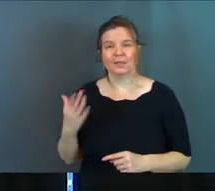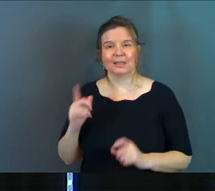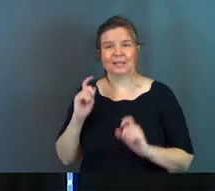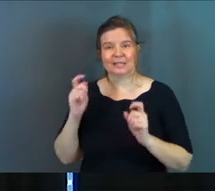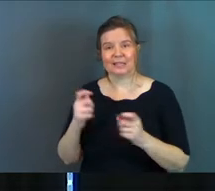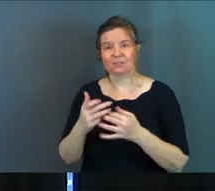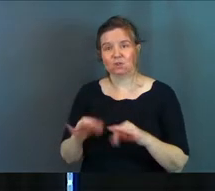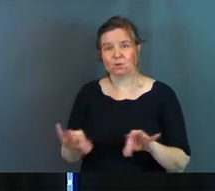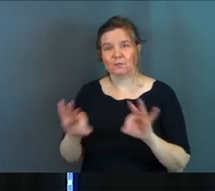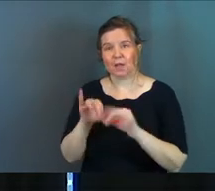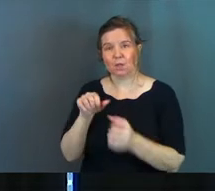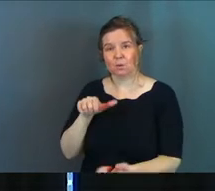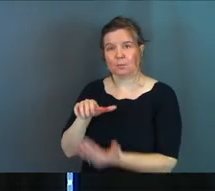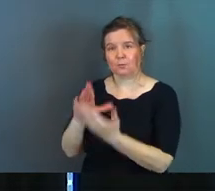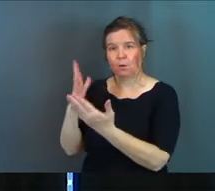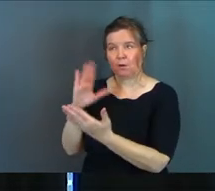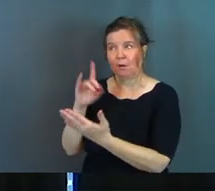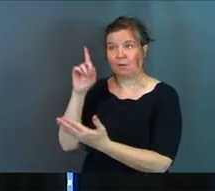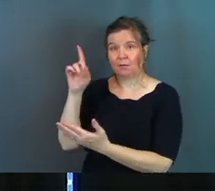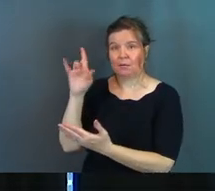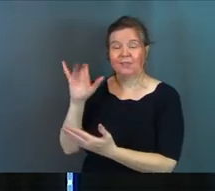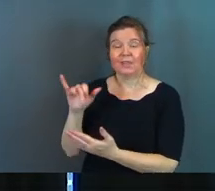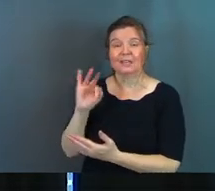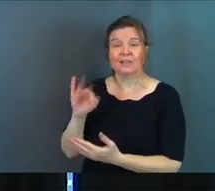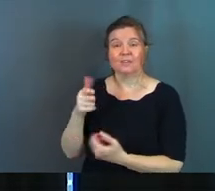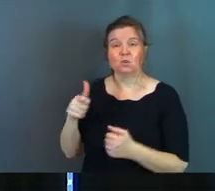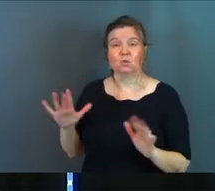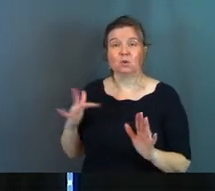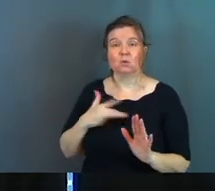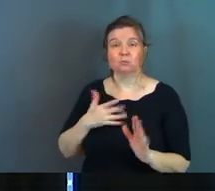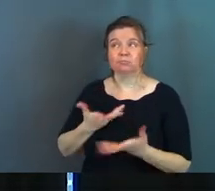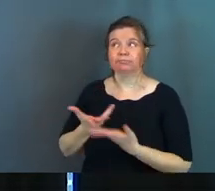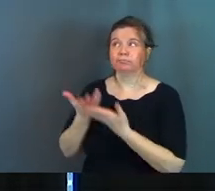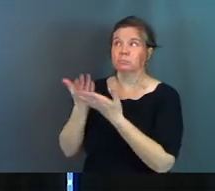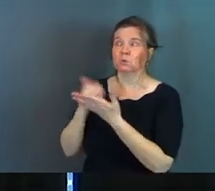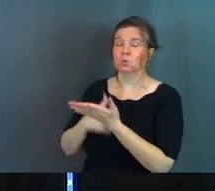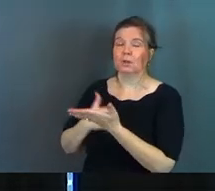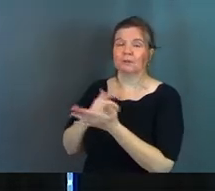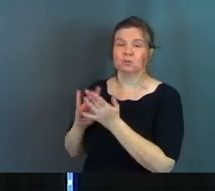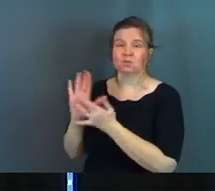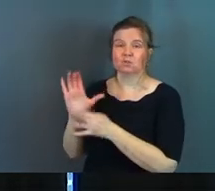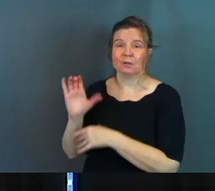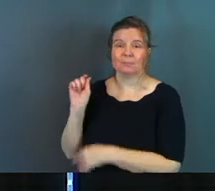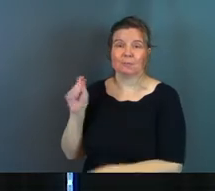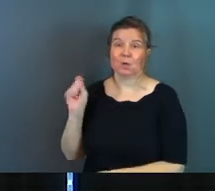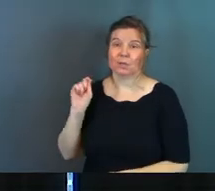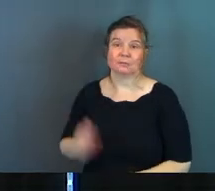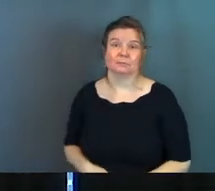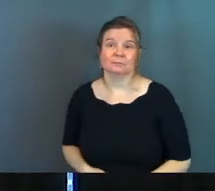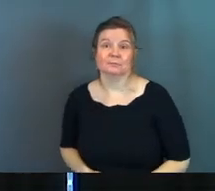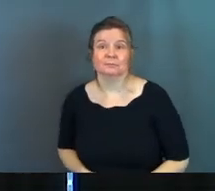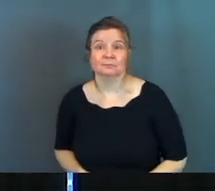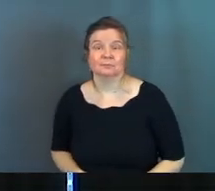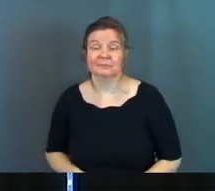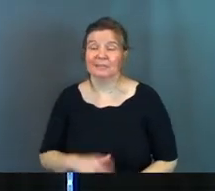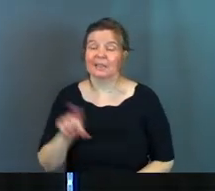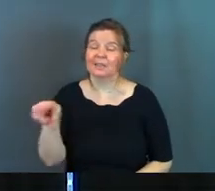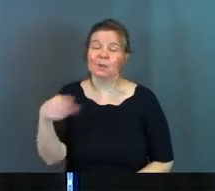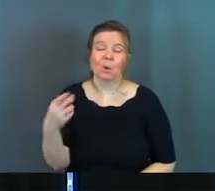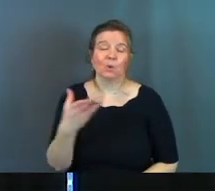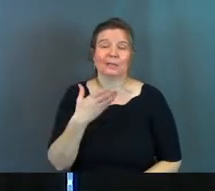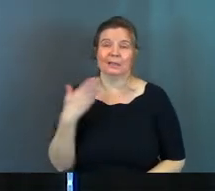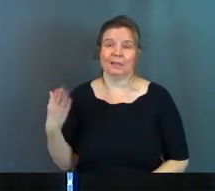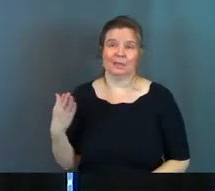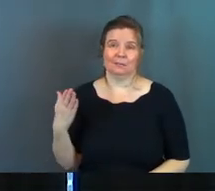that gives you value before God, and that is if you have surrendered your life to Jesus Christ. And that's it. It is the